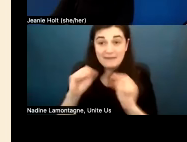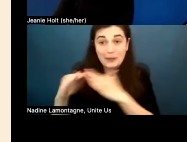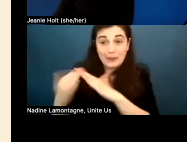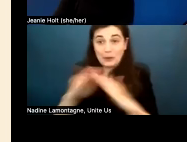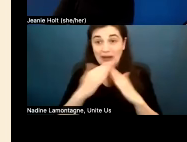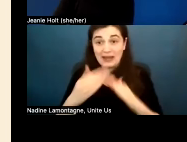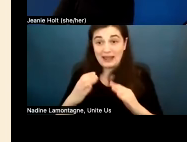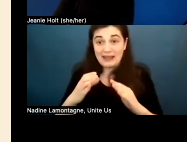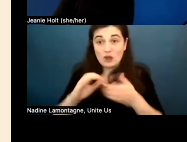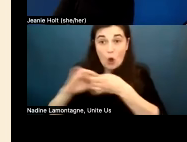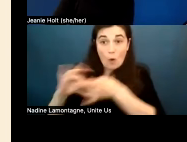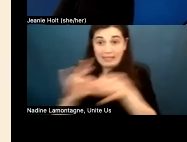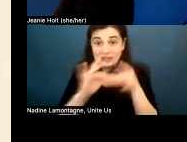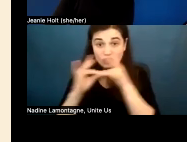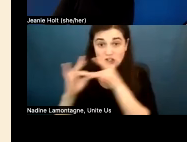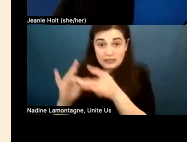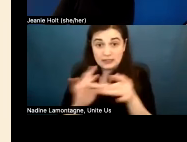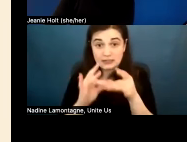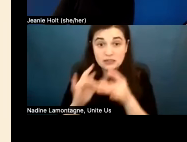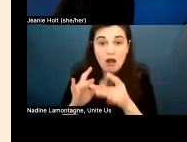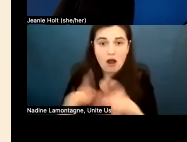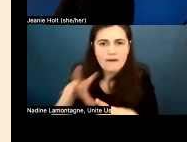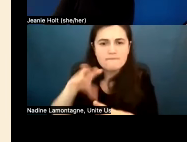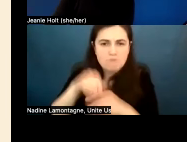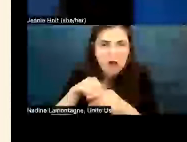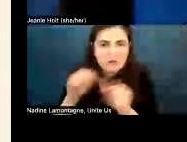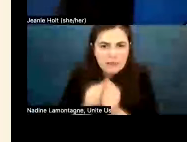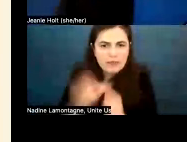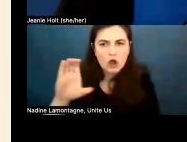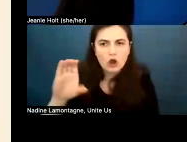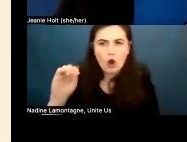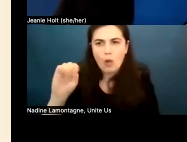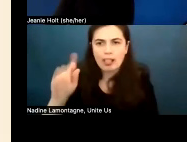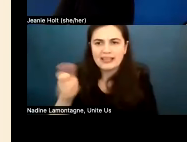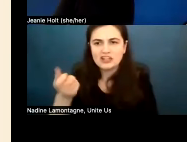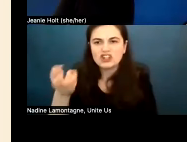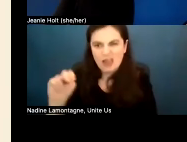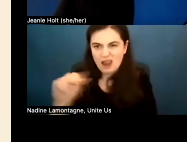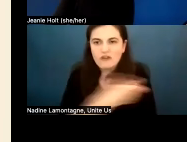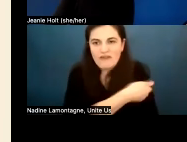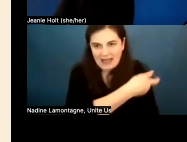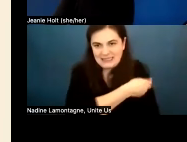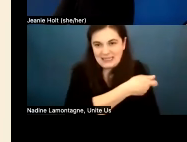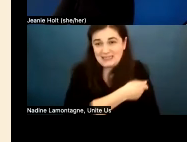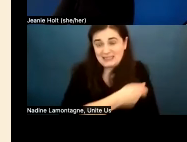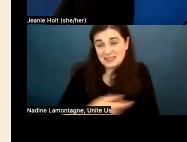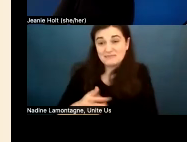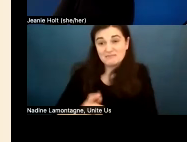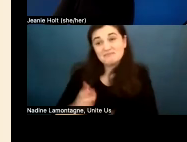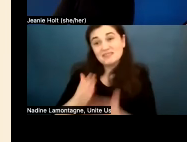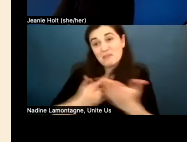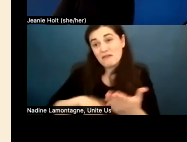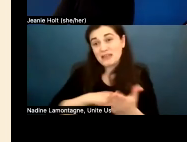of pro-vaccine organizations. Some of us had political experience. As Becca said, I had